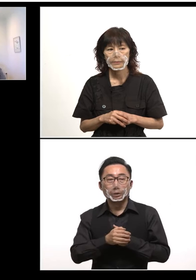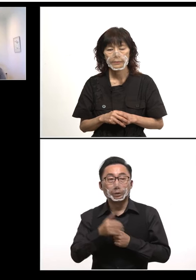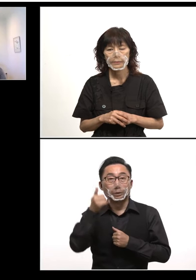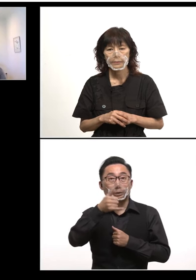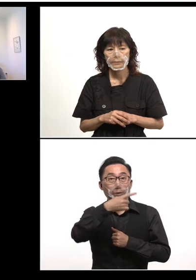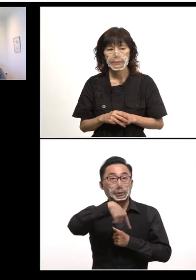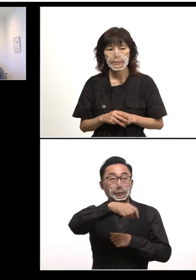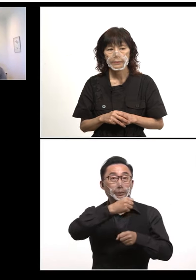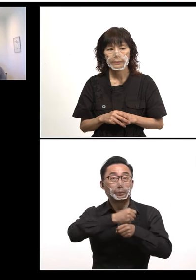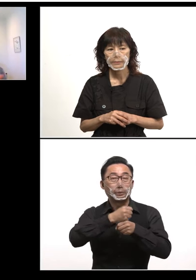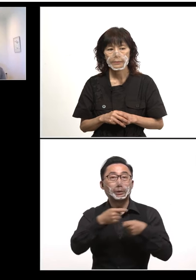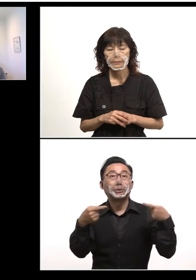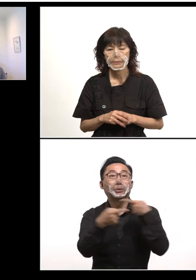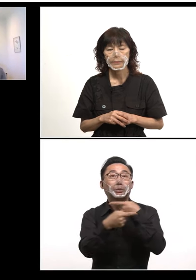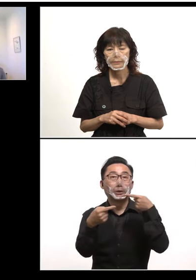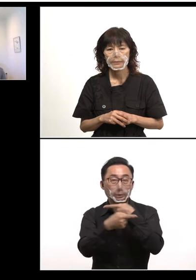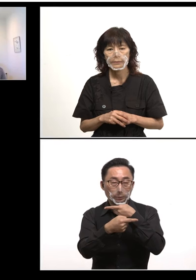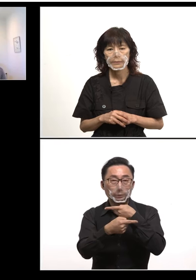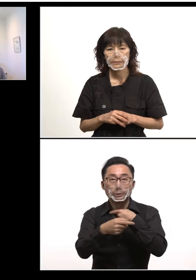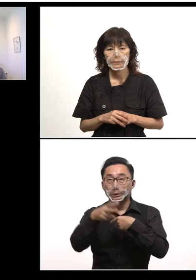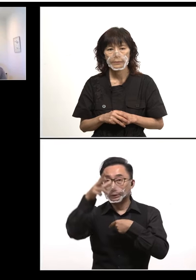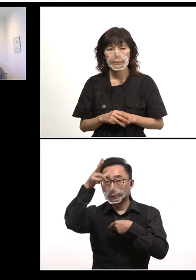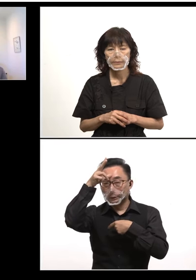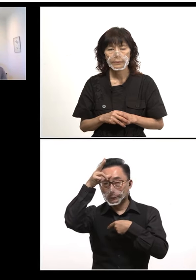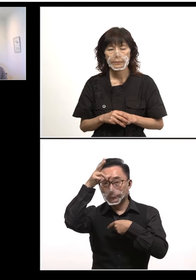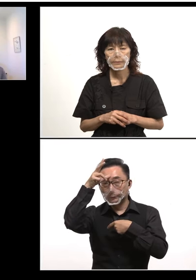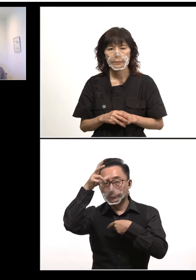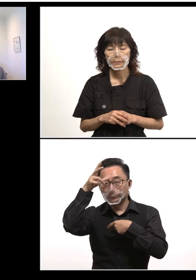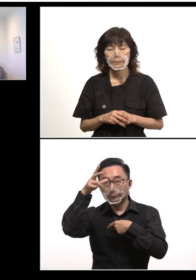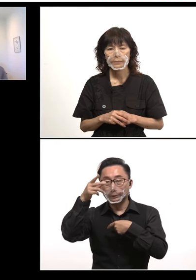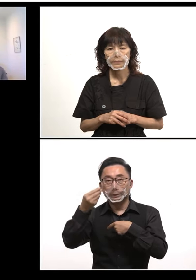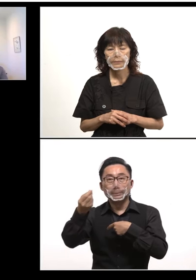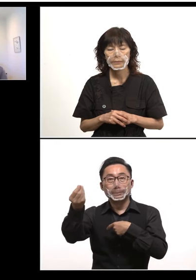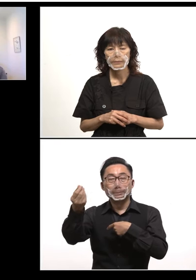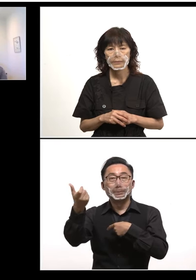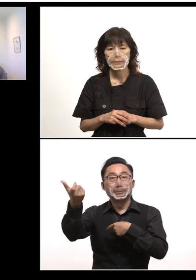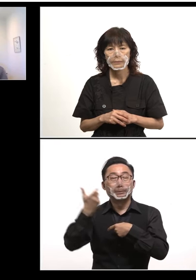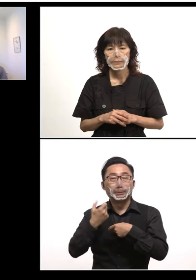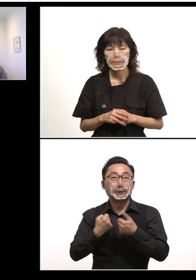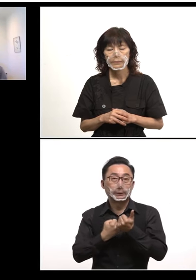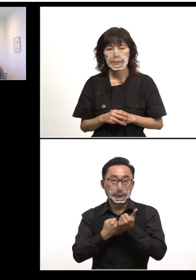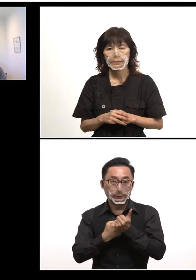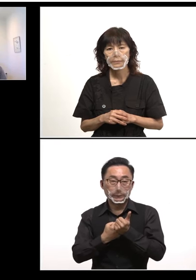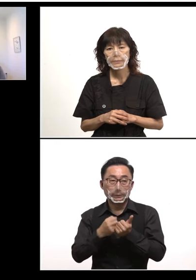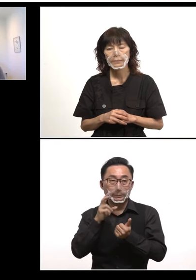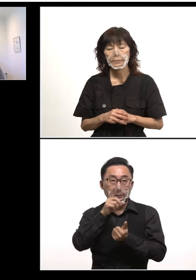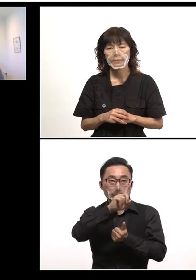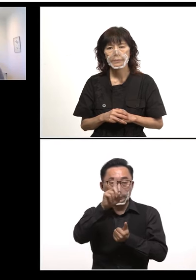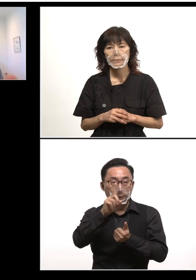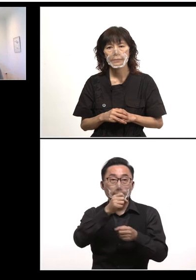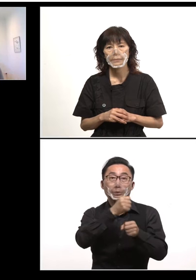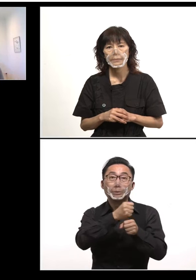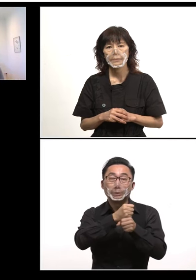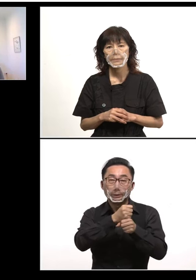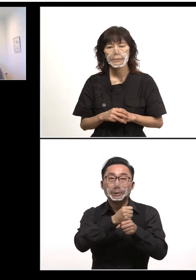interpreters or money to pay for interpreters. So a deaf artist has to apply to the government, and then they receive funding to